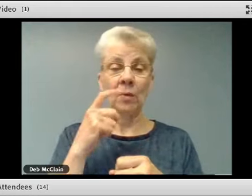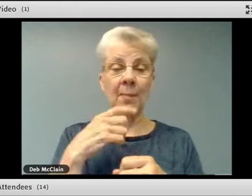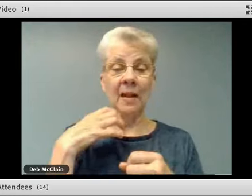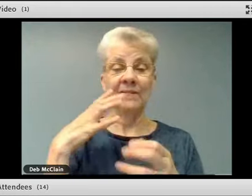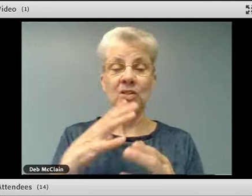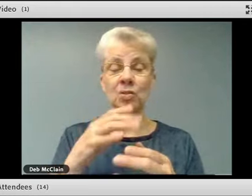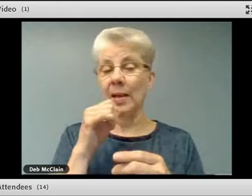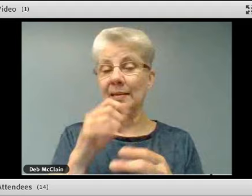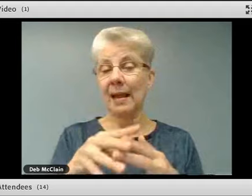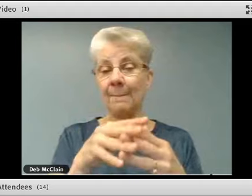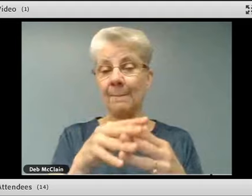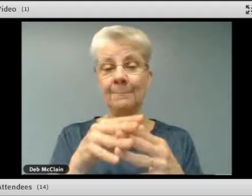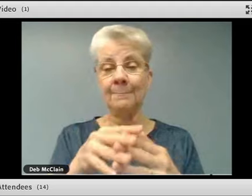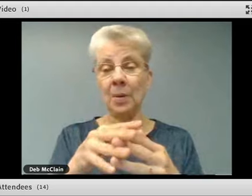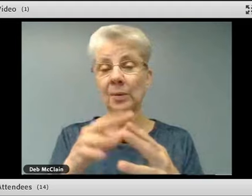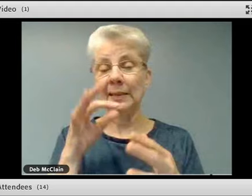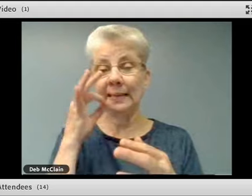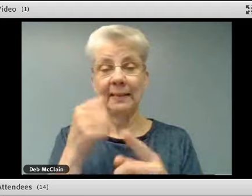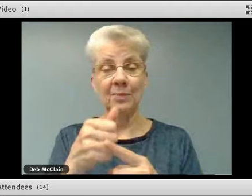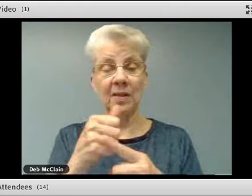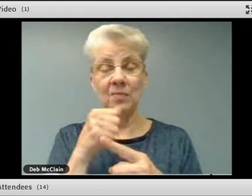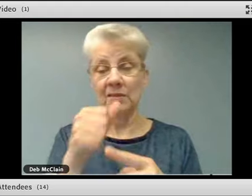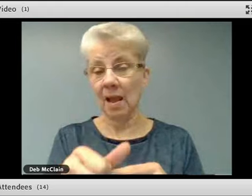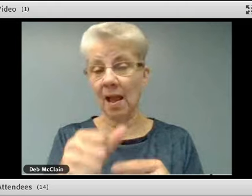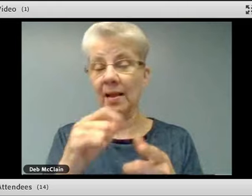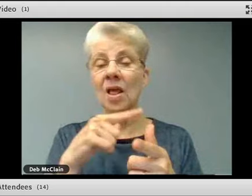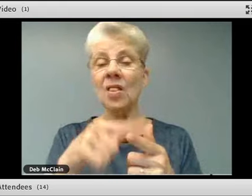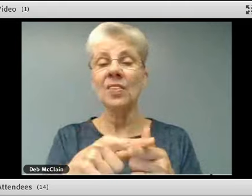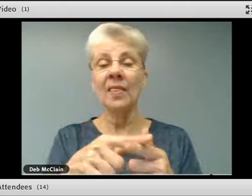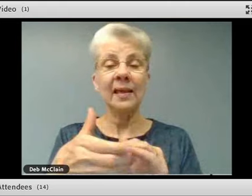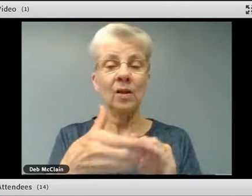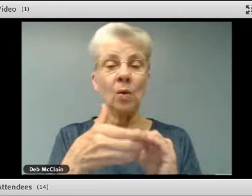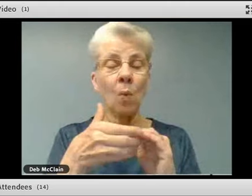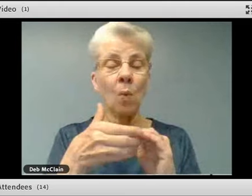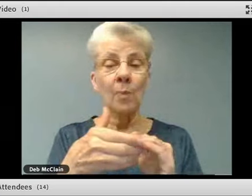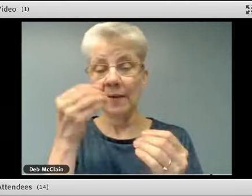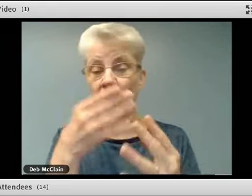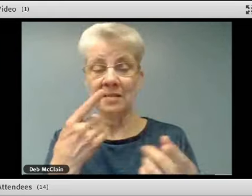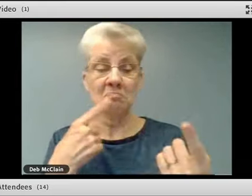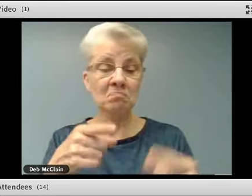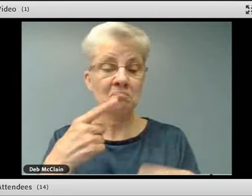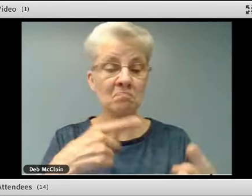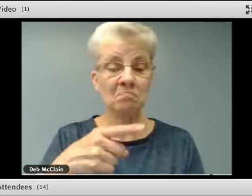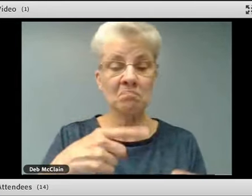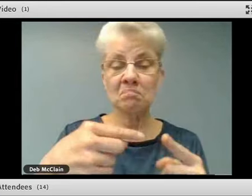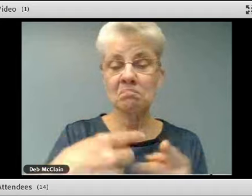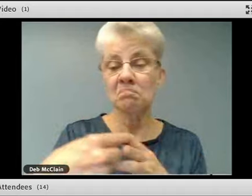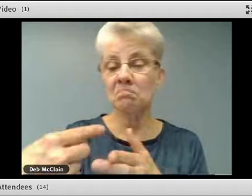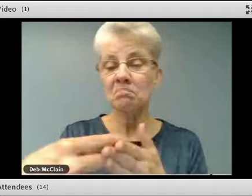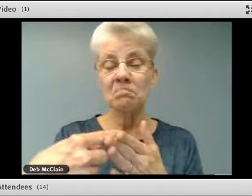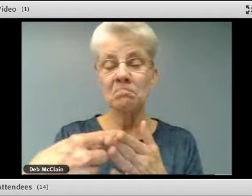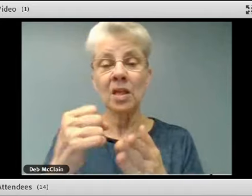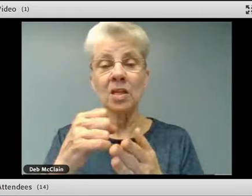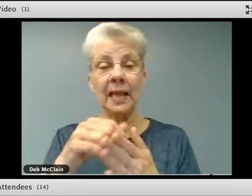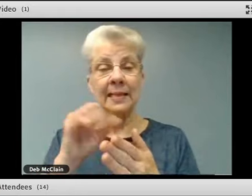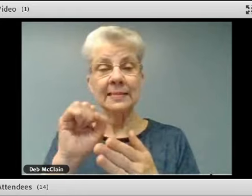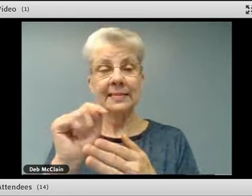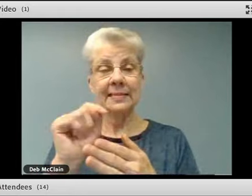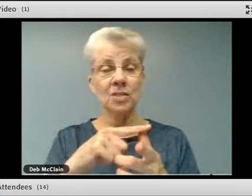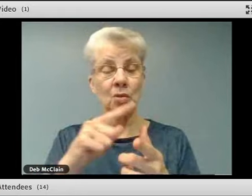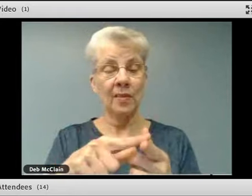American Indian themselves. And they can corroborate their inferences from sources within a set. So